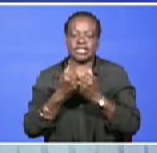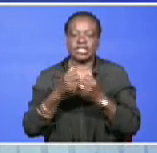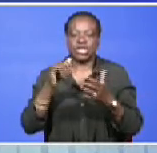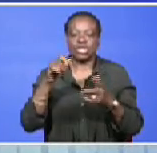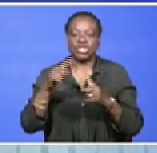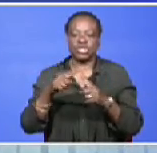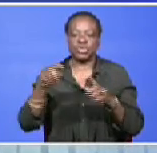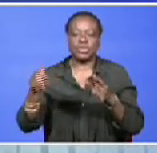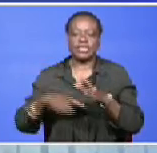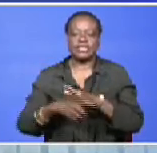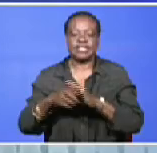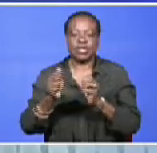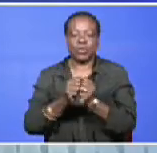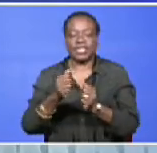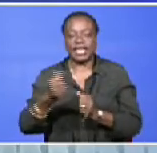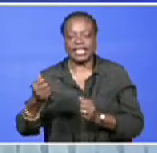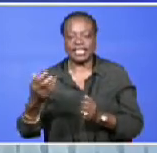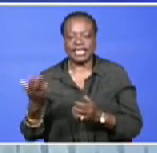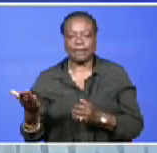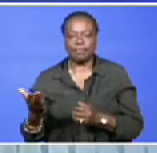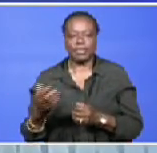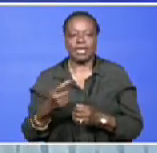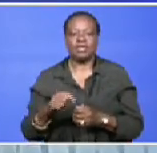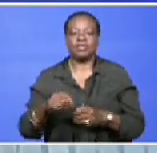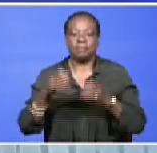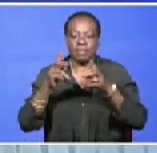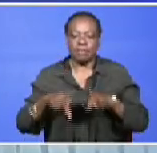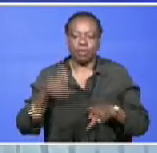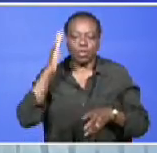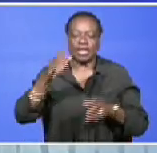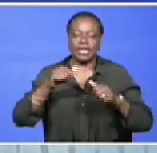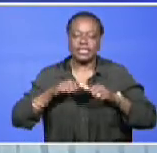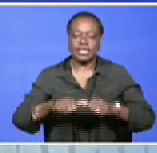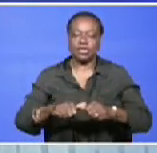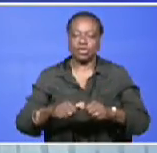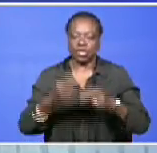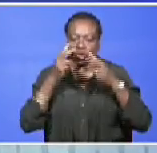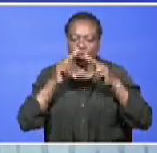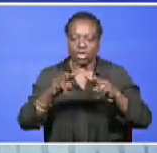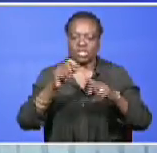statement concluded that officials will continue to closely monitor the situation in Haiti.